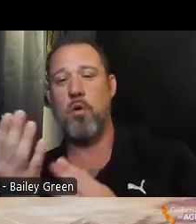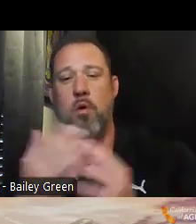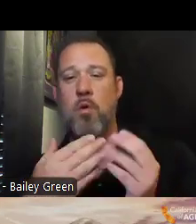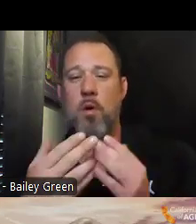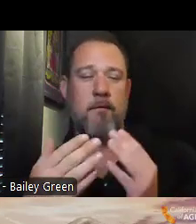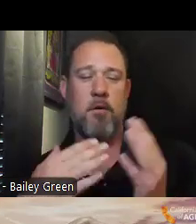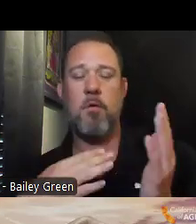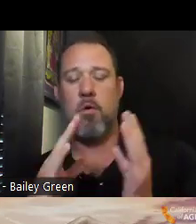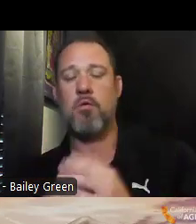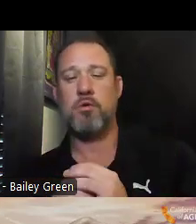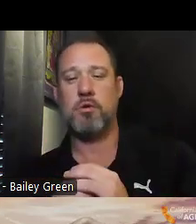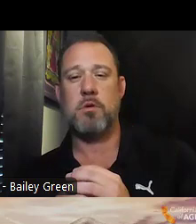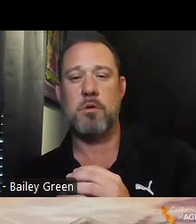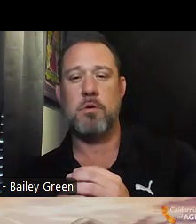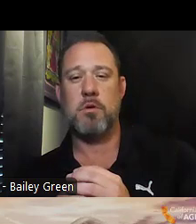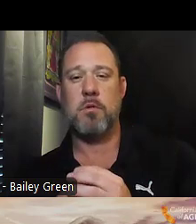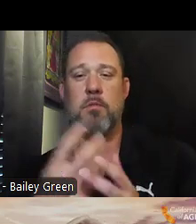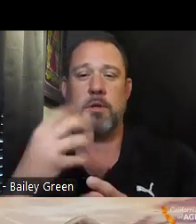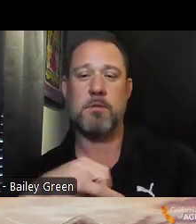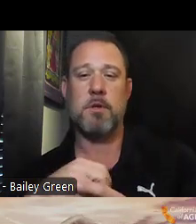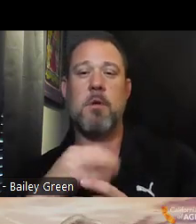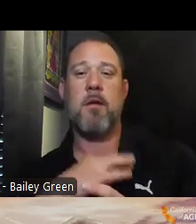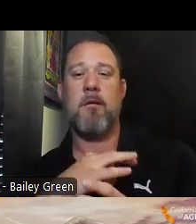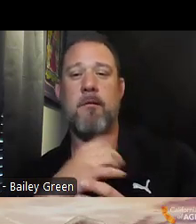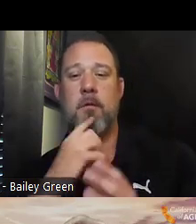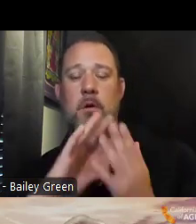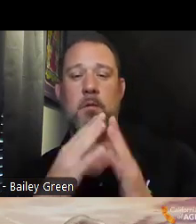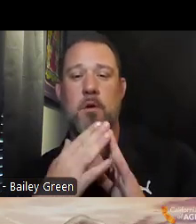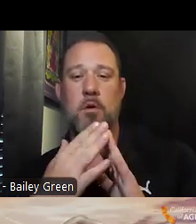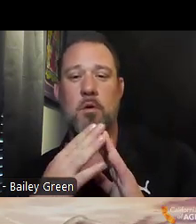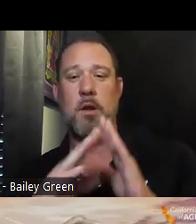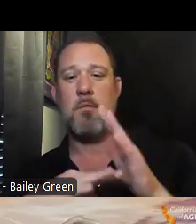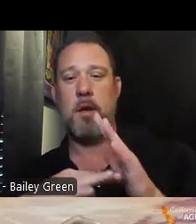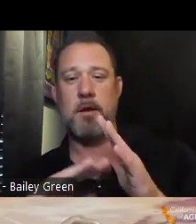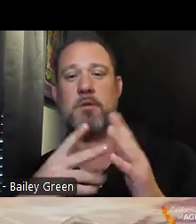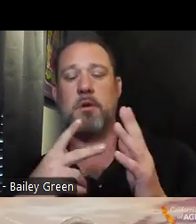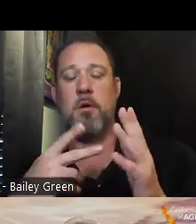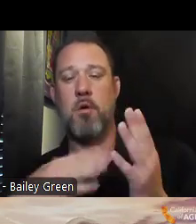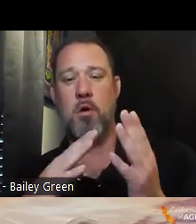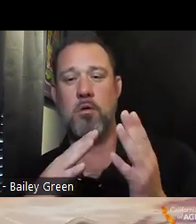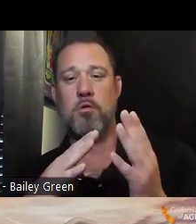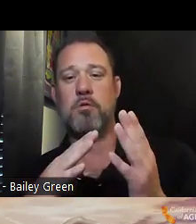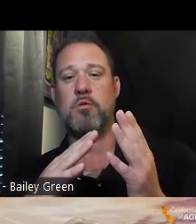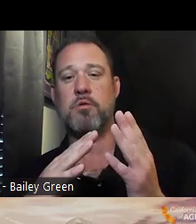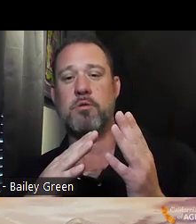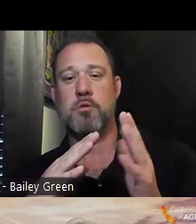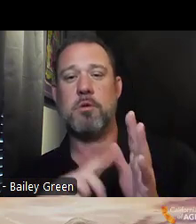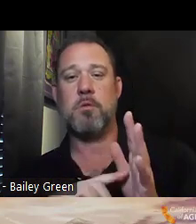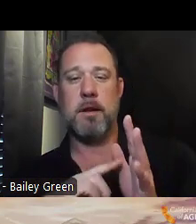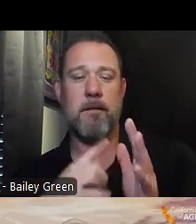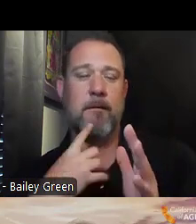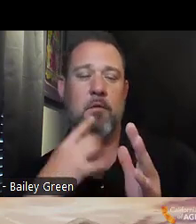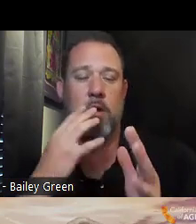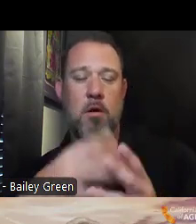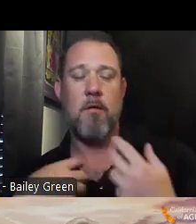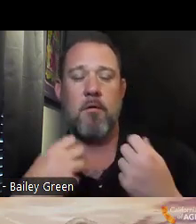of approach. Participants benefit from a community-based whole person approach that is trauma-informed,